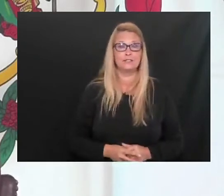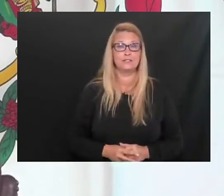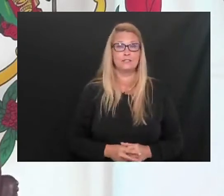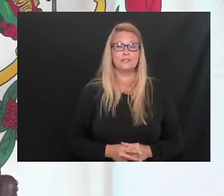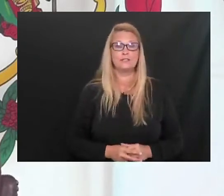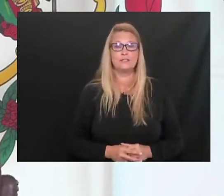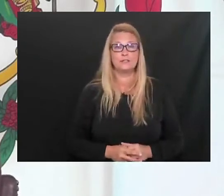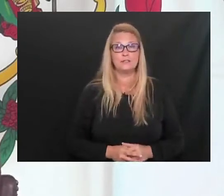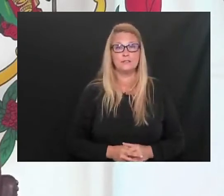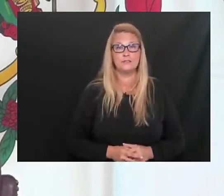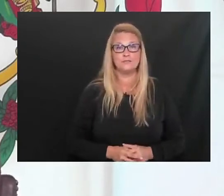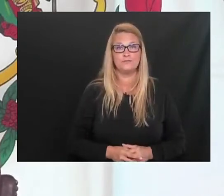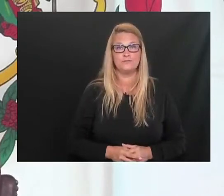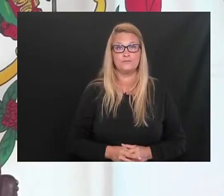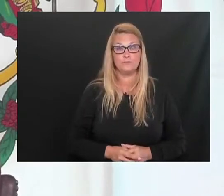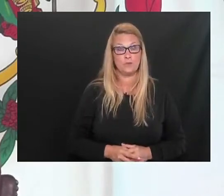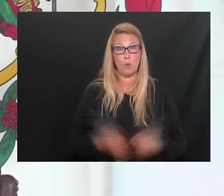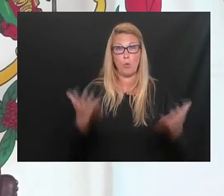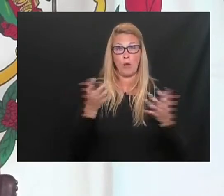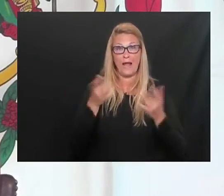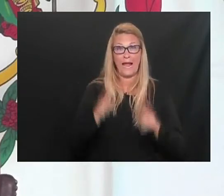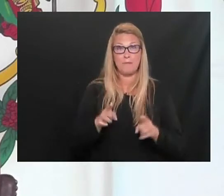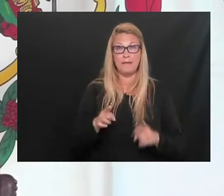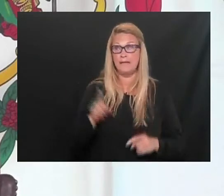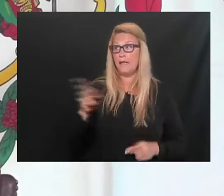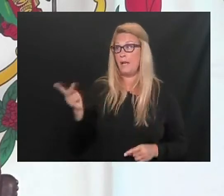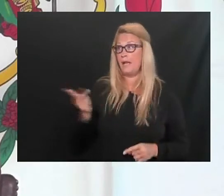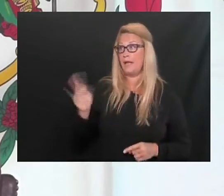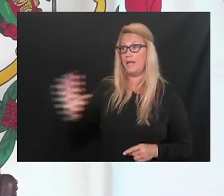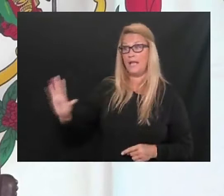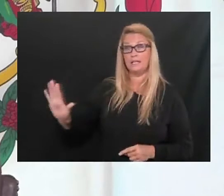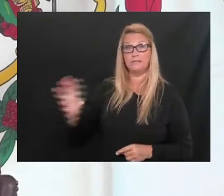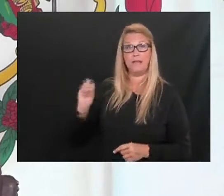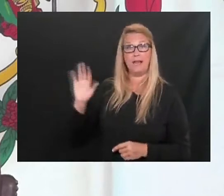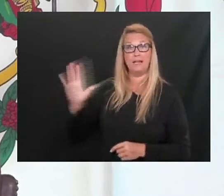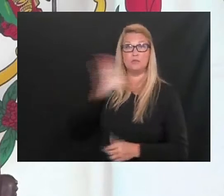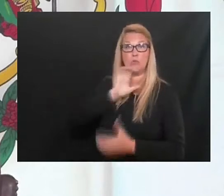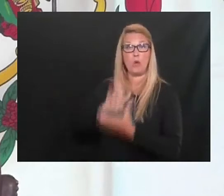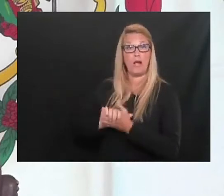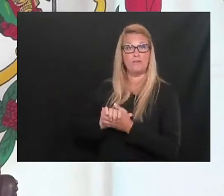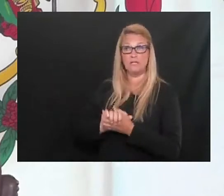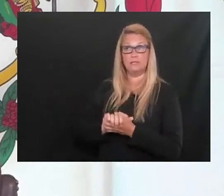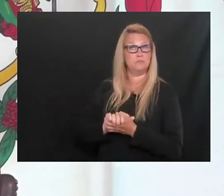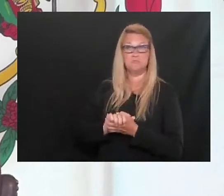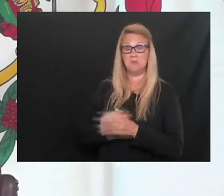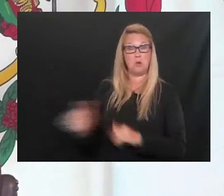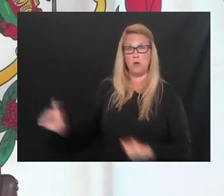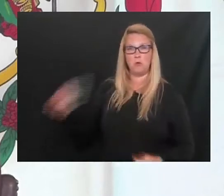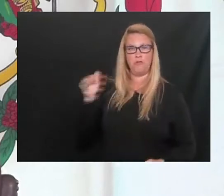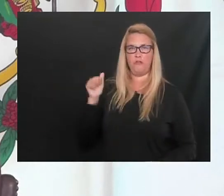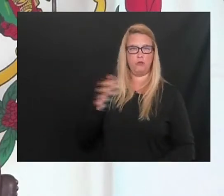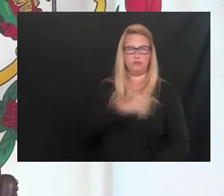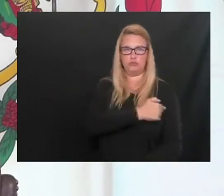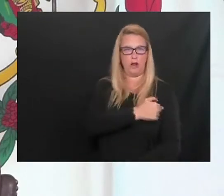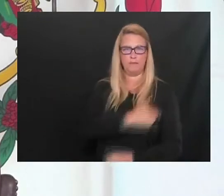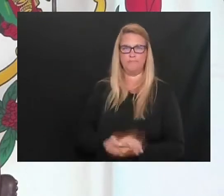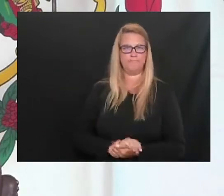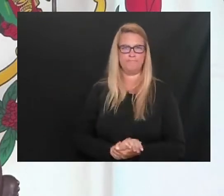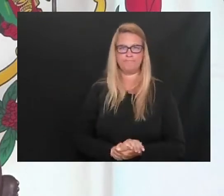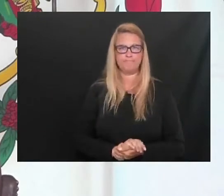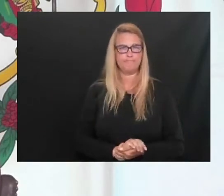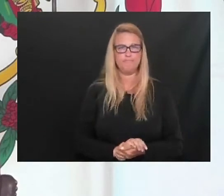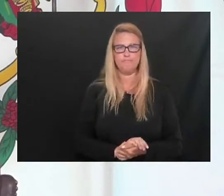details. Lo and behold, he and his wife both, neither one of them, both of them basically had not